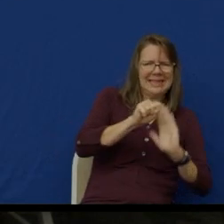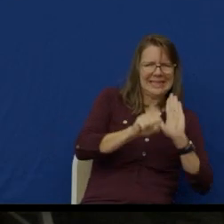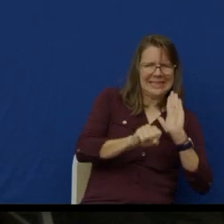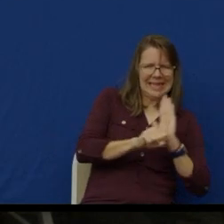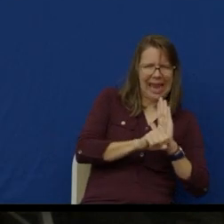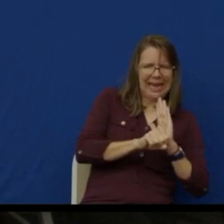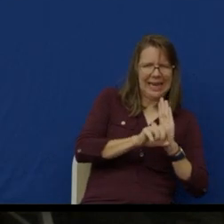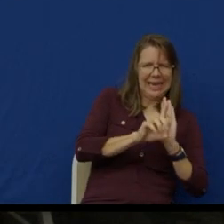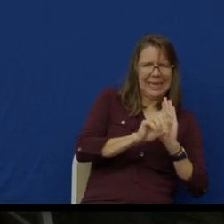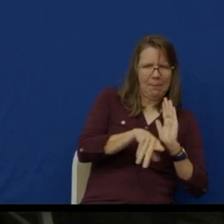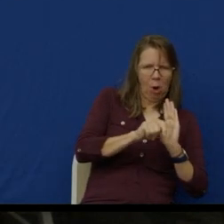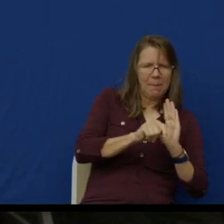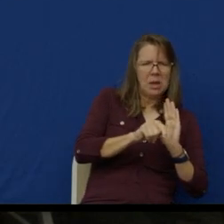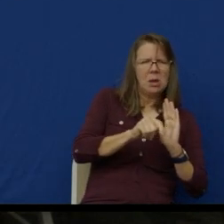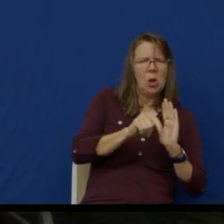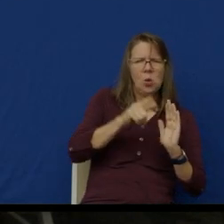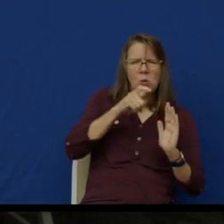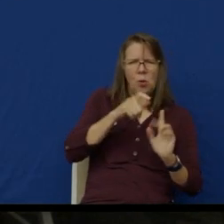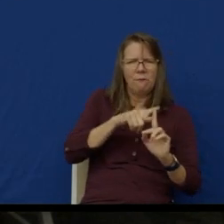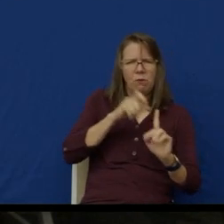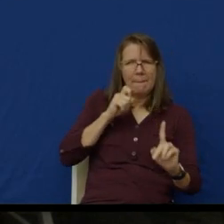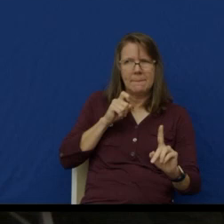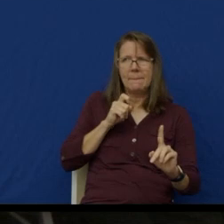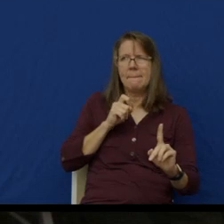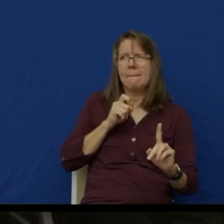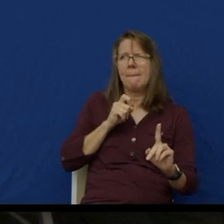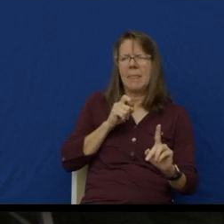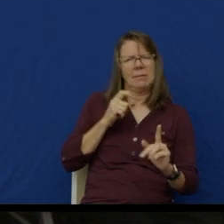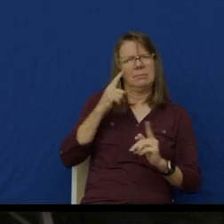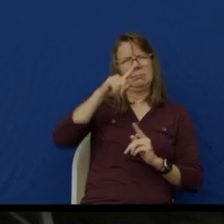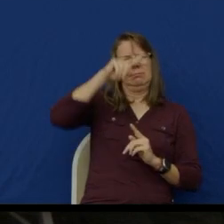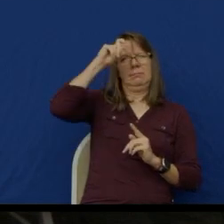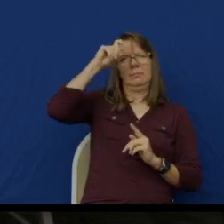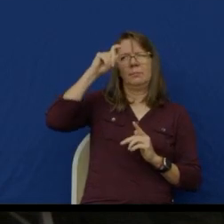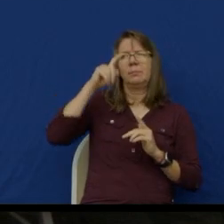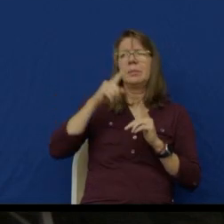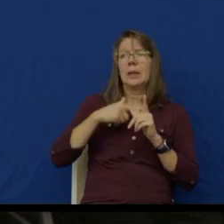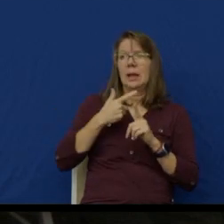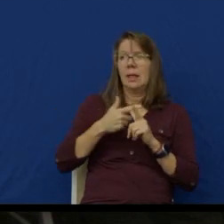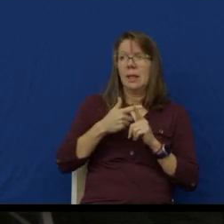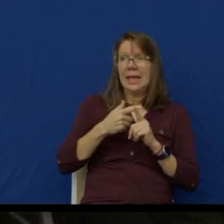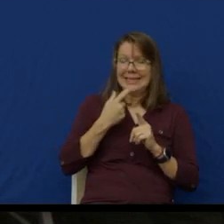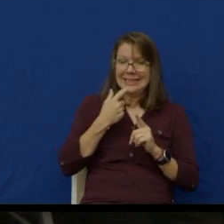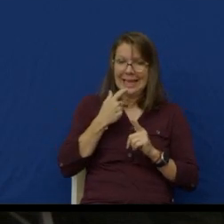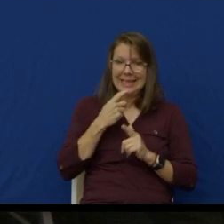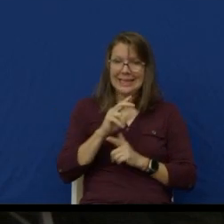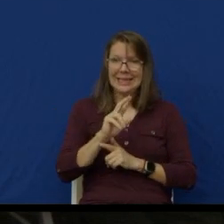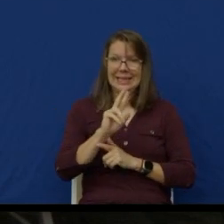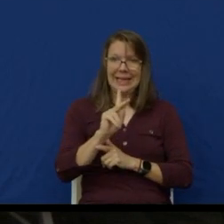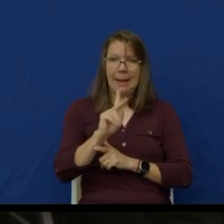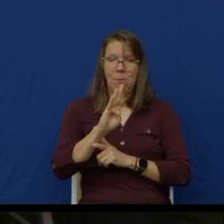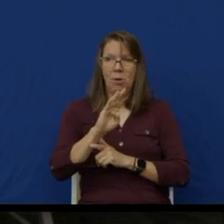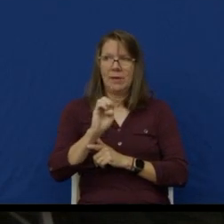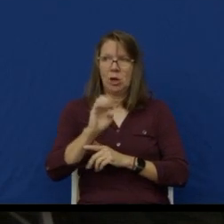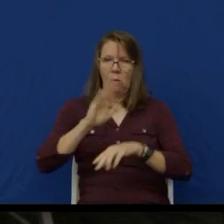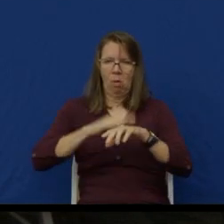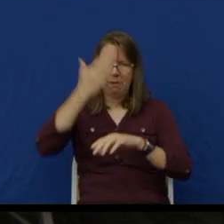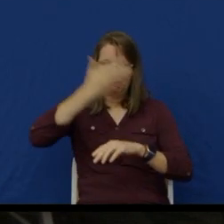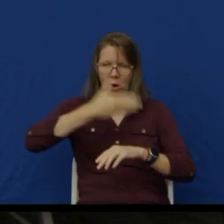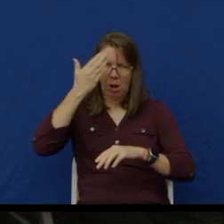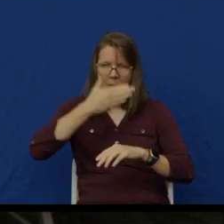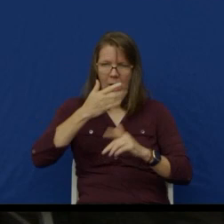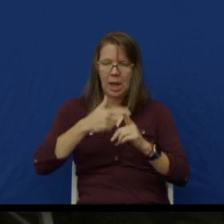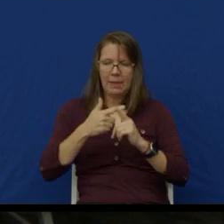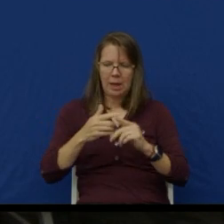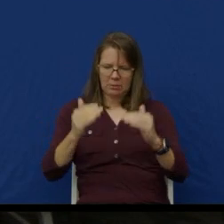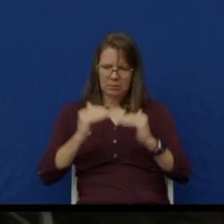to action from? So I think that's. And then we've got Kentucky Board of Education there on the front, and then we've got United We Learned at the bottom.